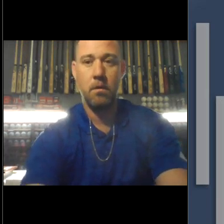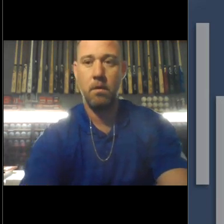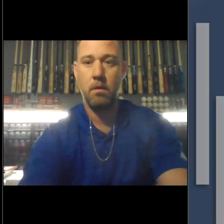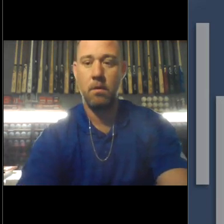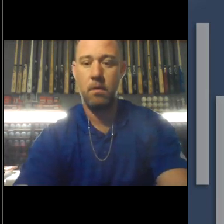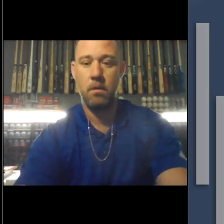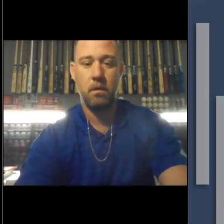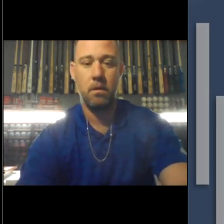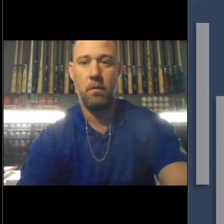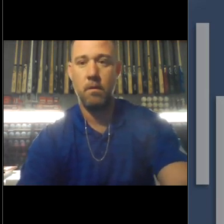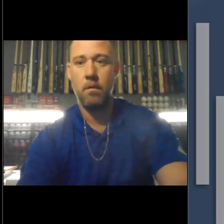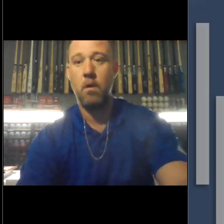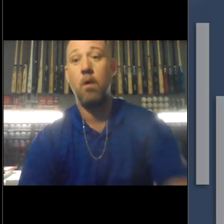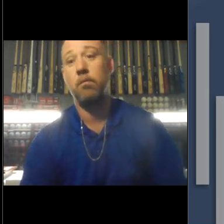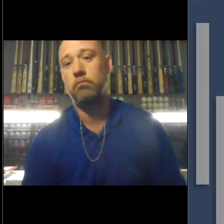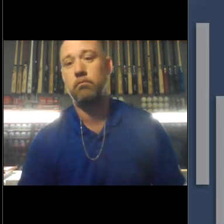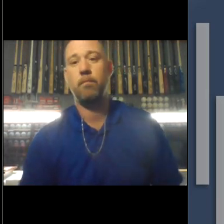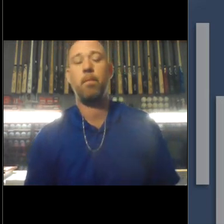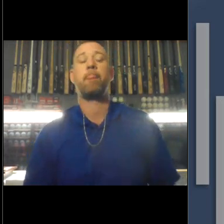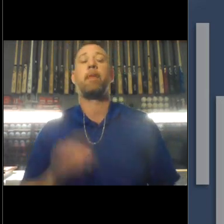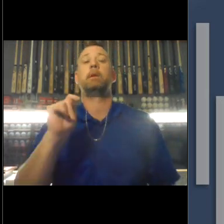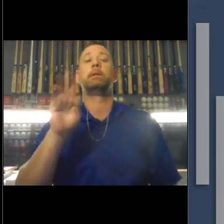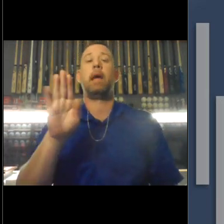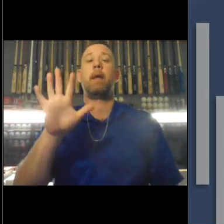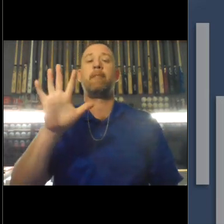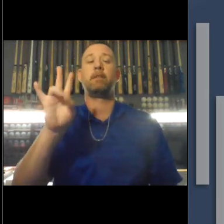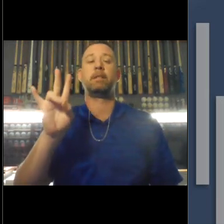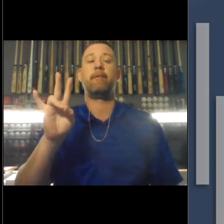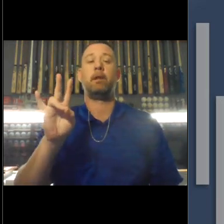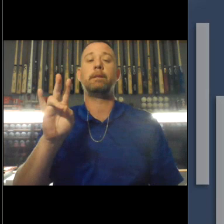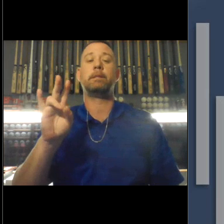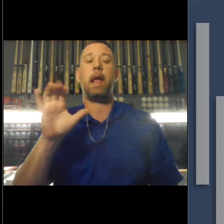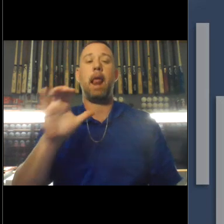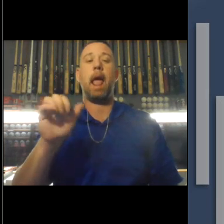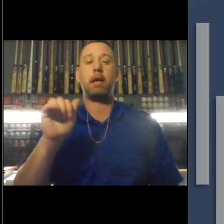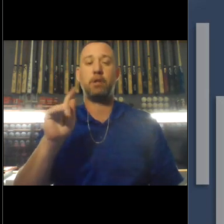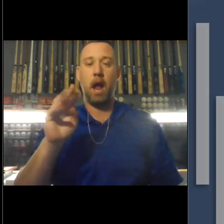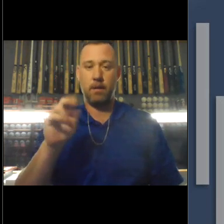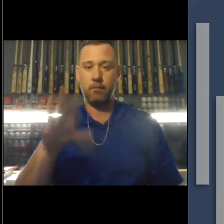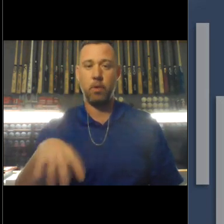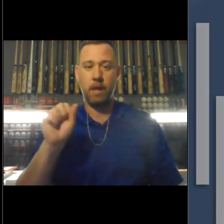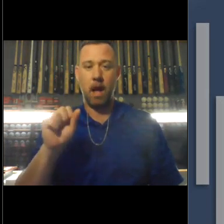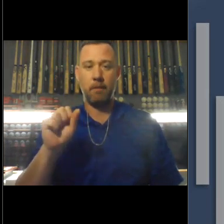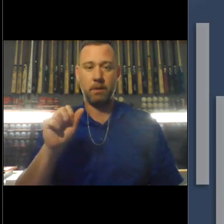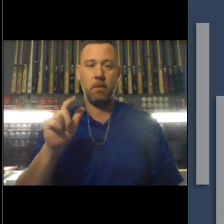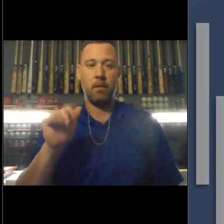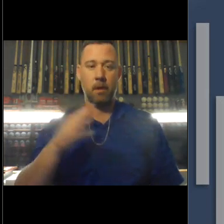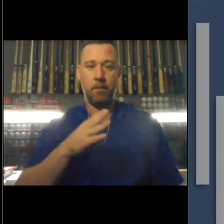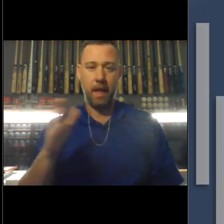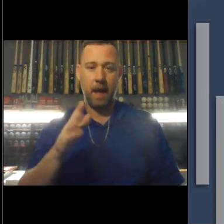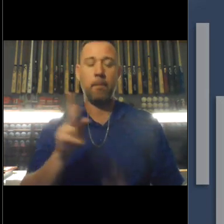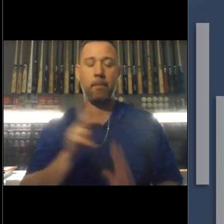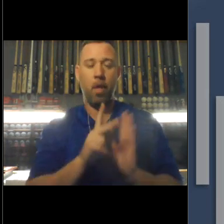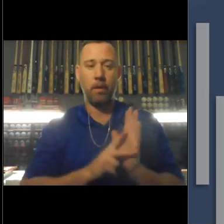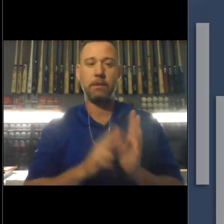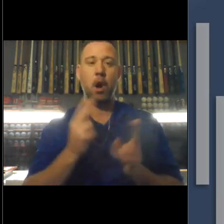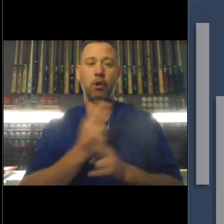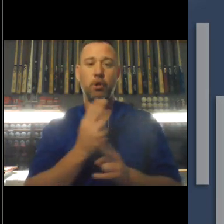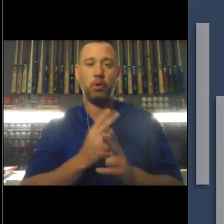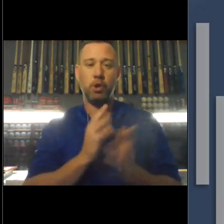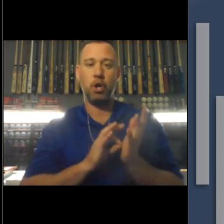Okay, Commissioners, tab 57 is an action item to adopt the active transportation program policy on user